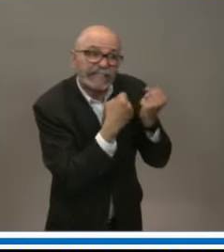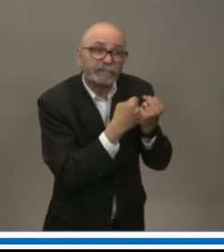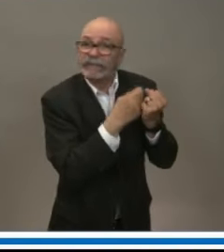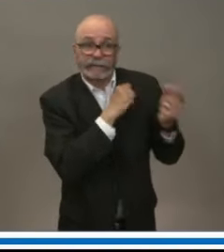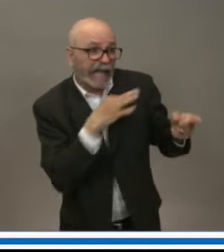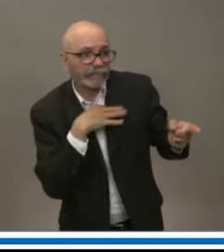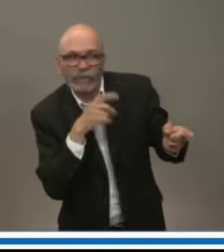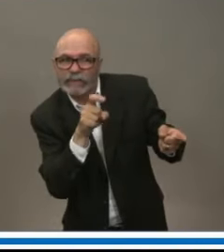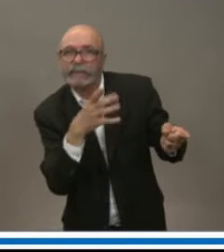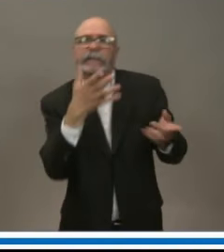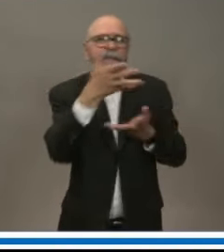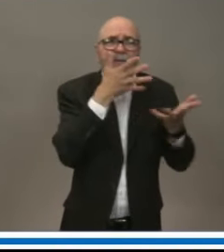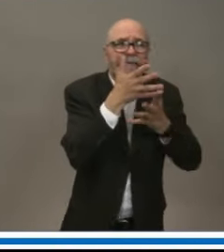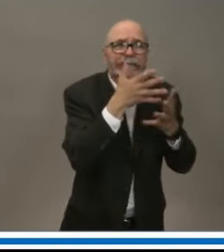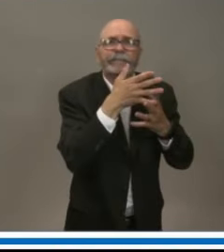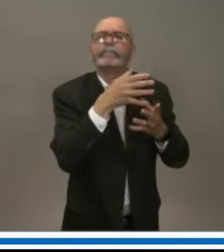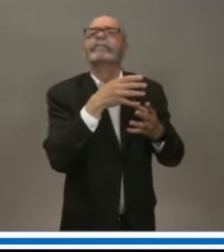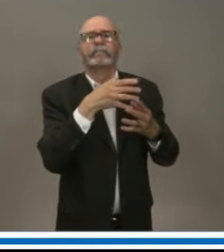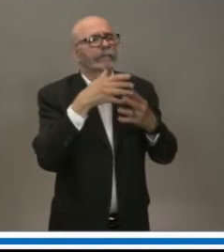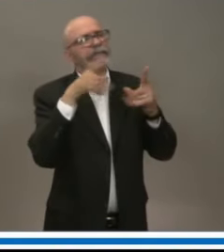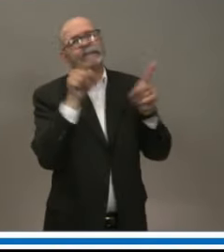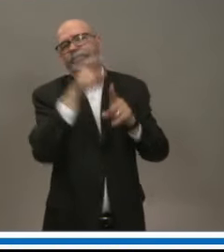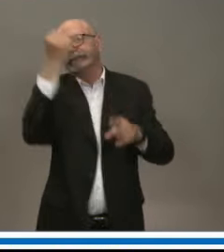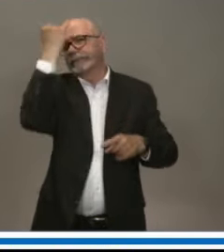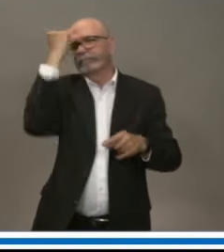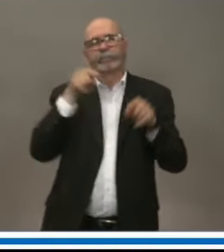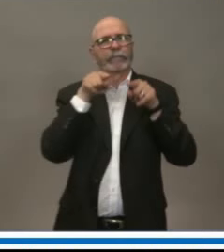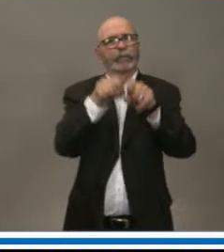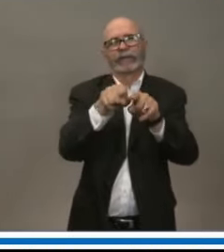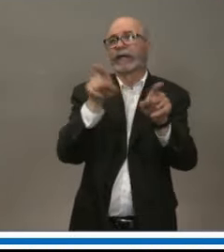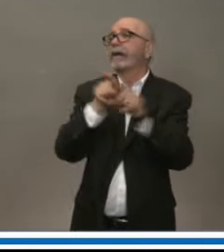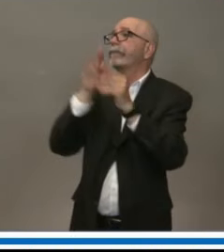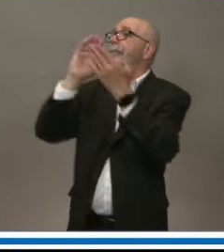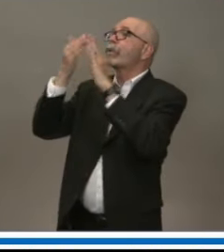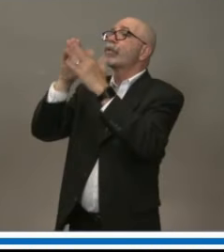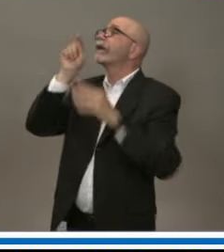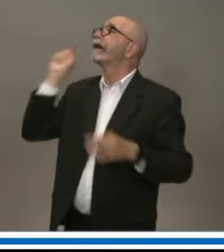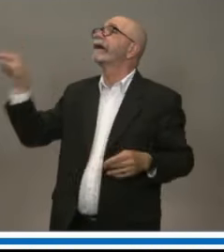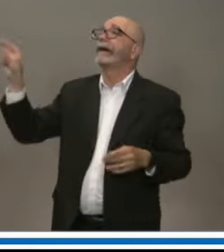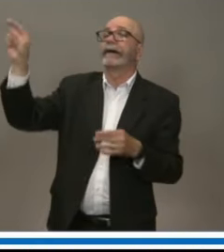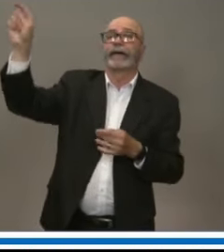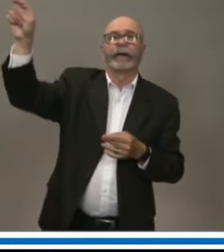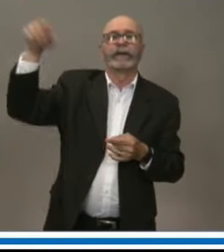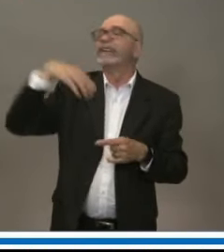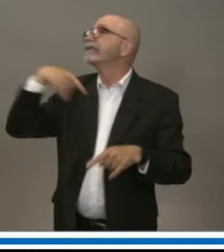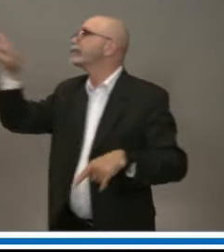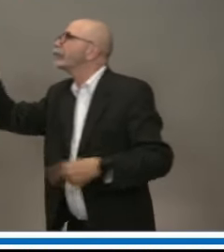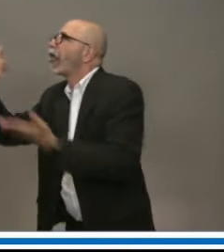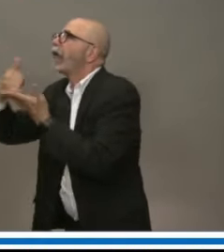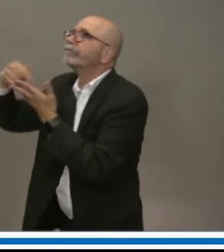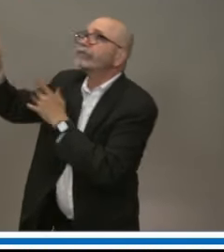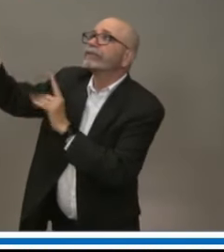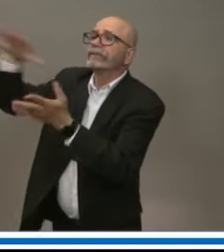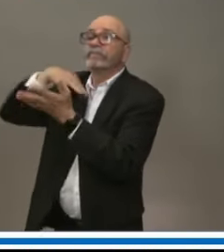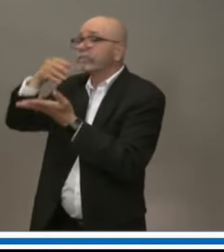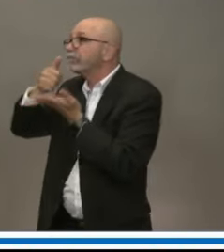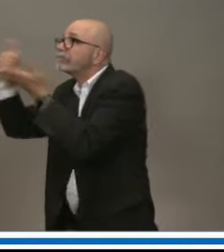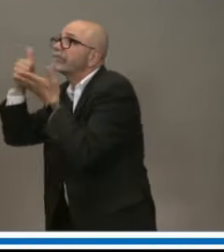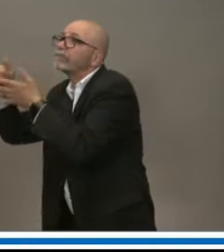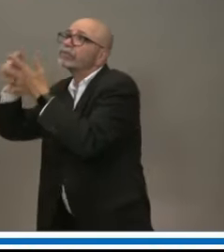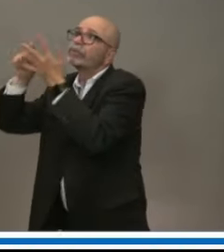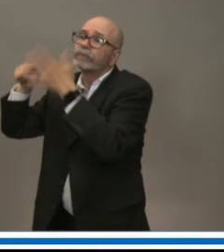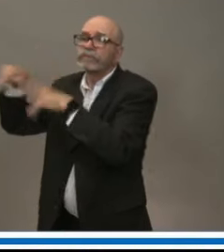control that, just like we do in communities. And Dr. Strang and continuing care at Department of Health are